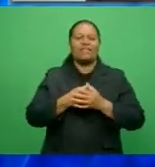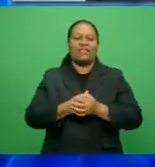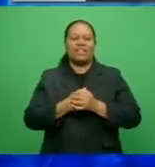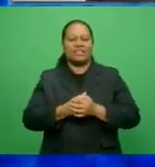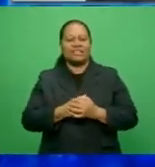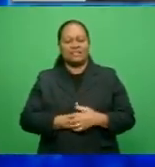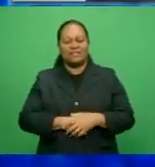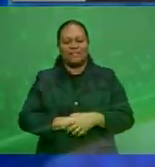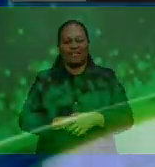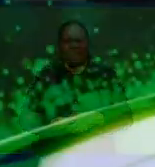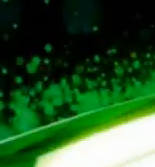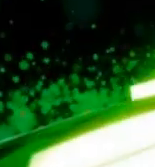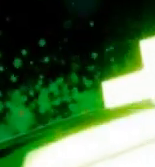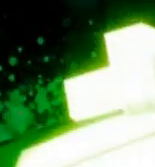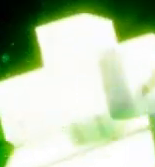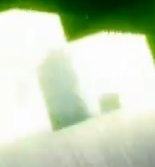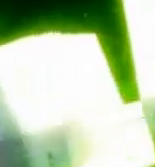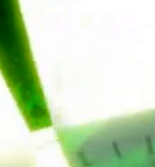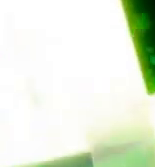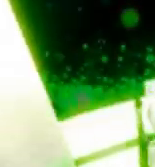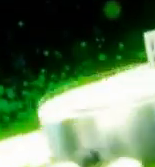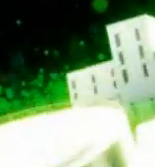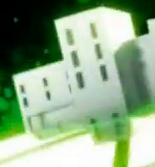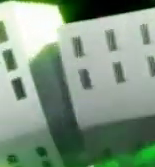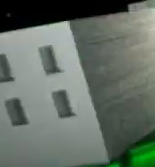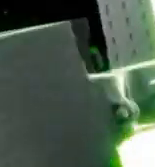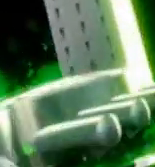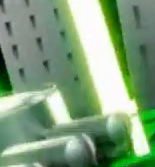Felipe Nakaso.